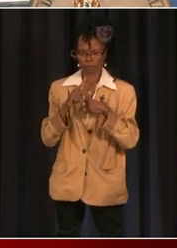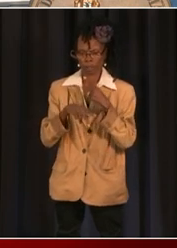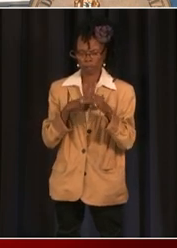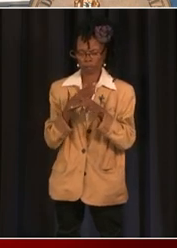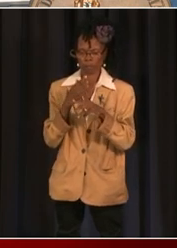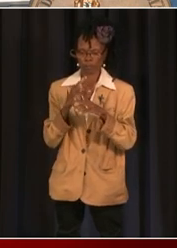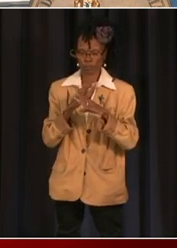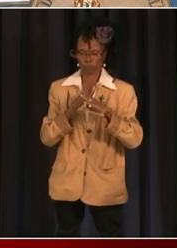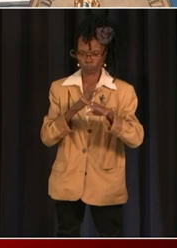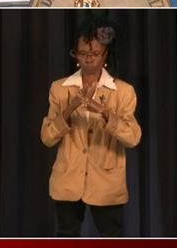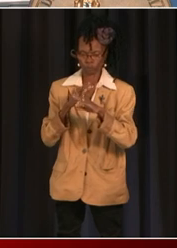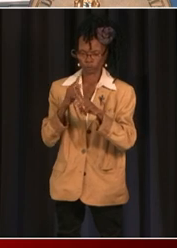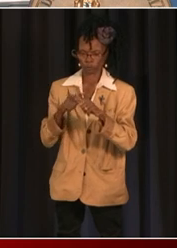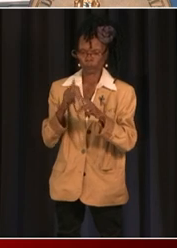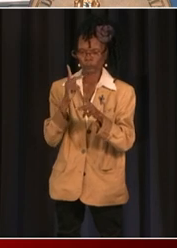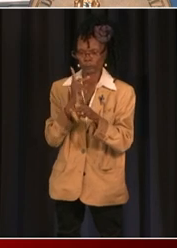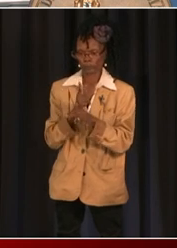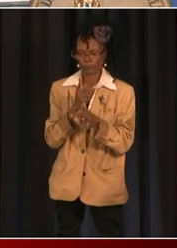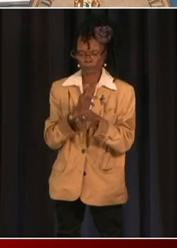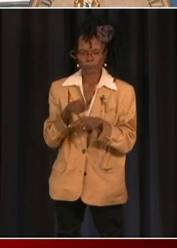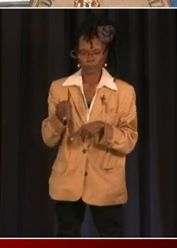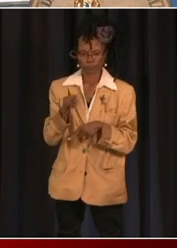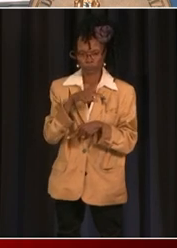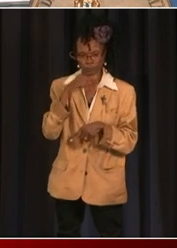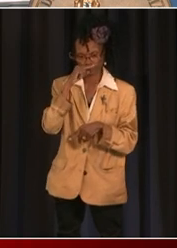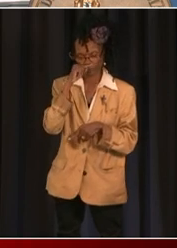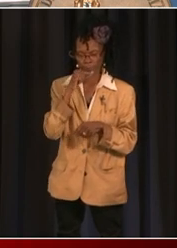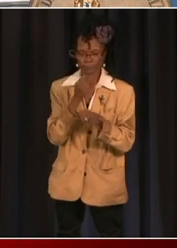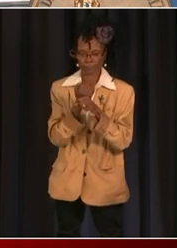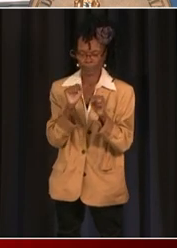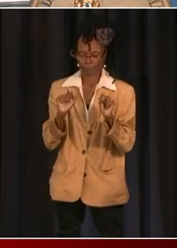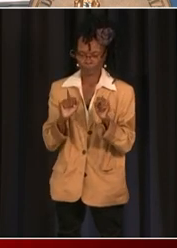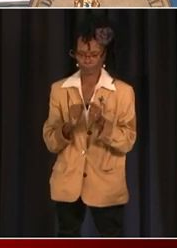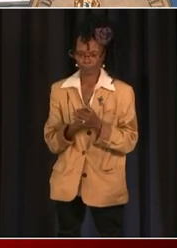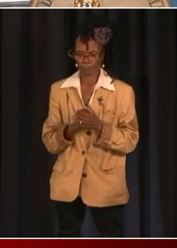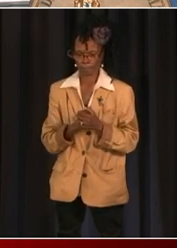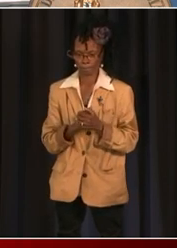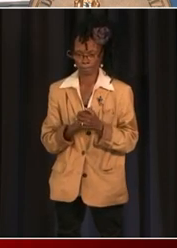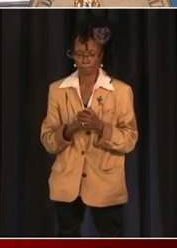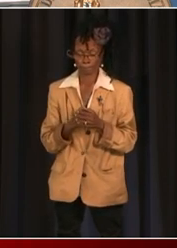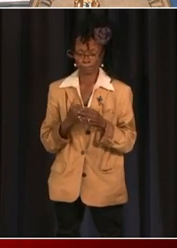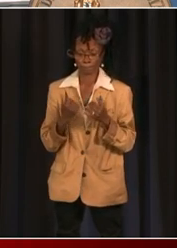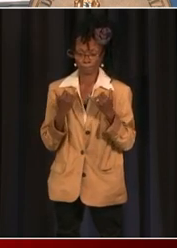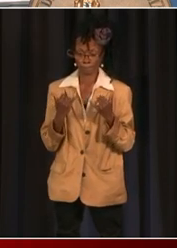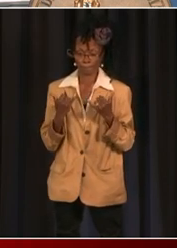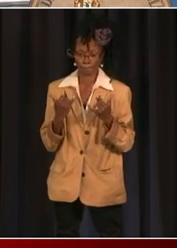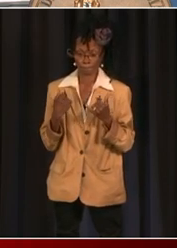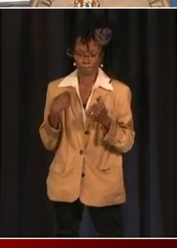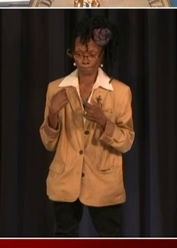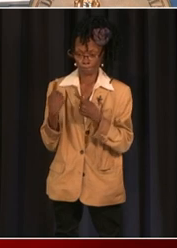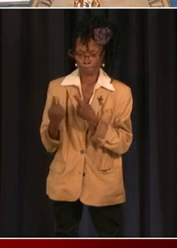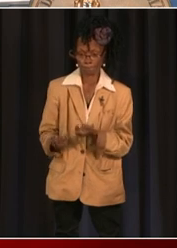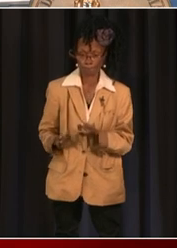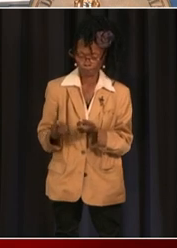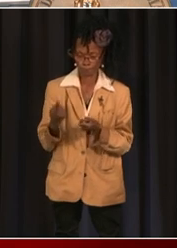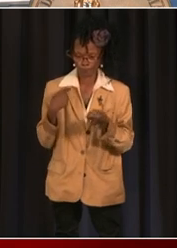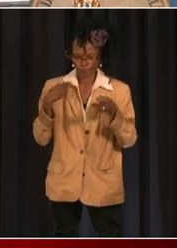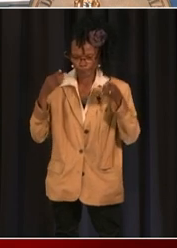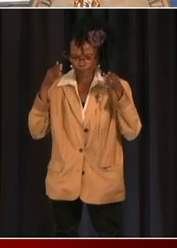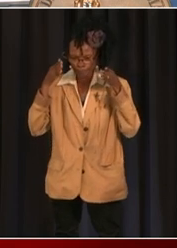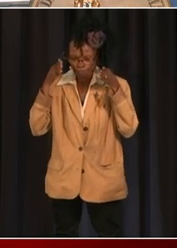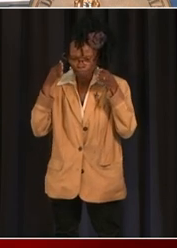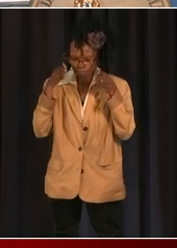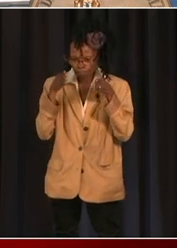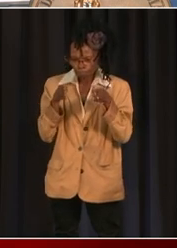will keep our children safe. And so now we have been very focused for many, many months on how to expand